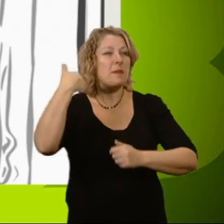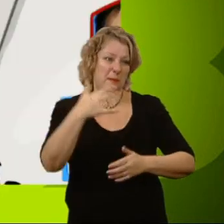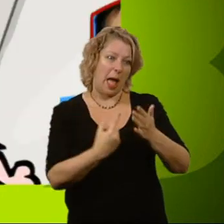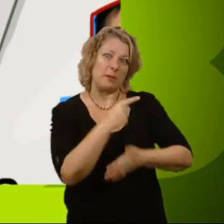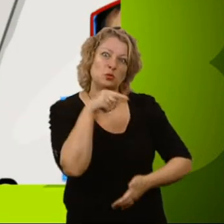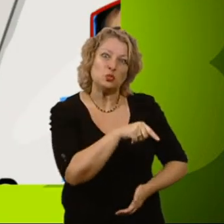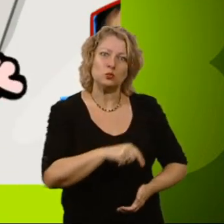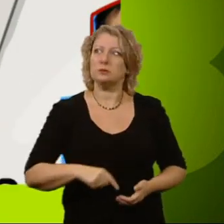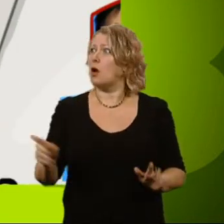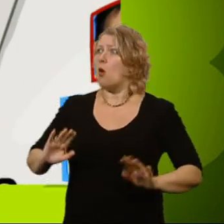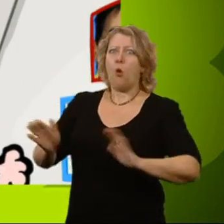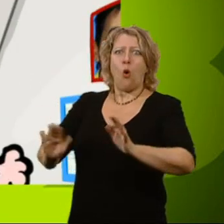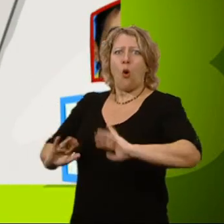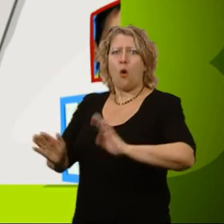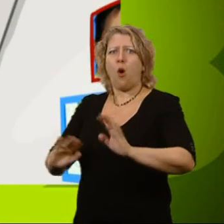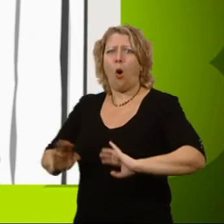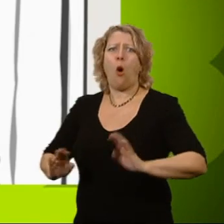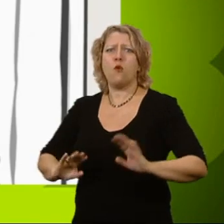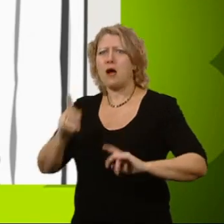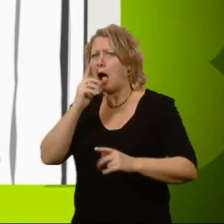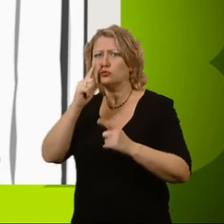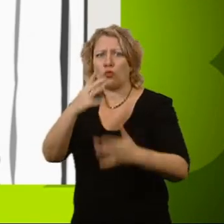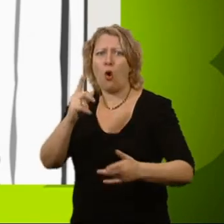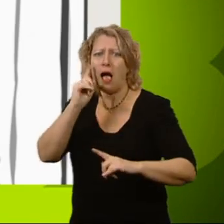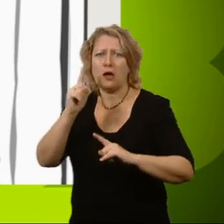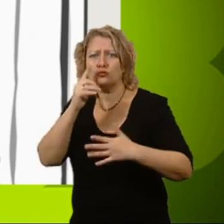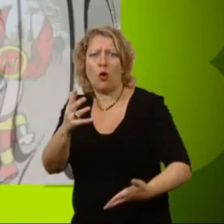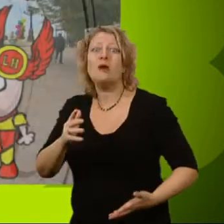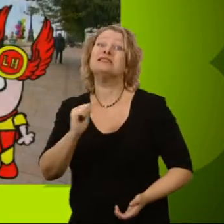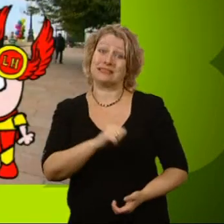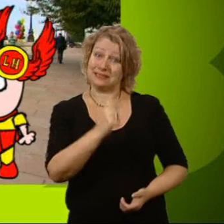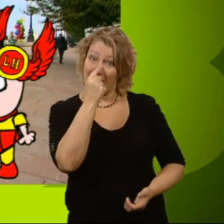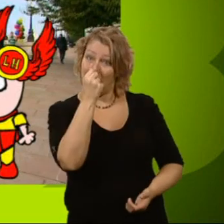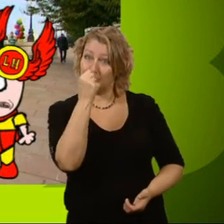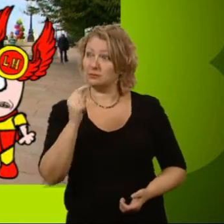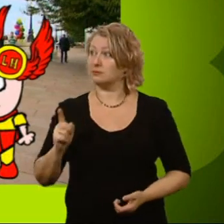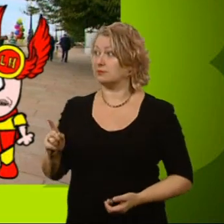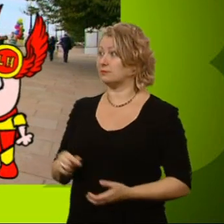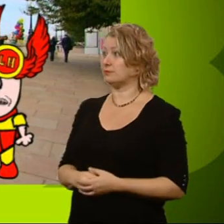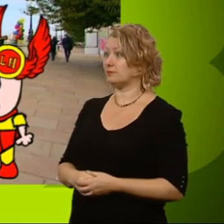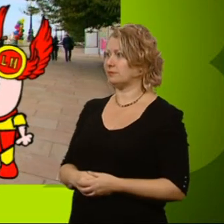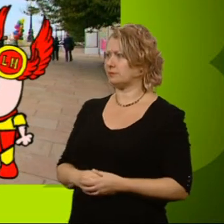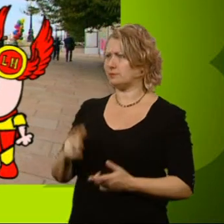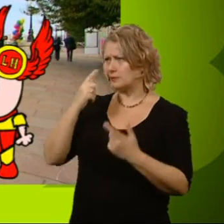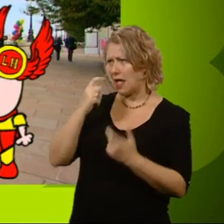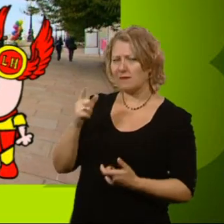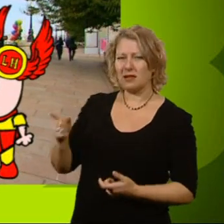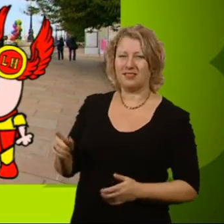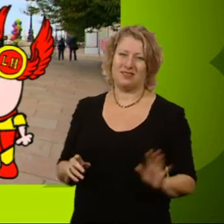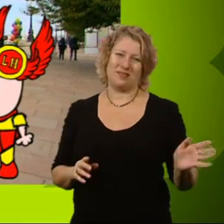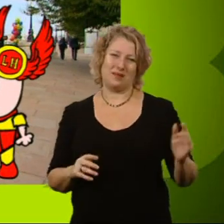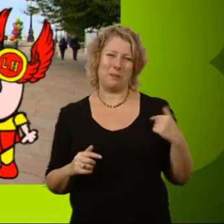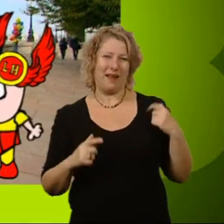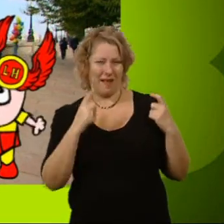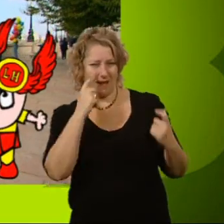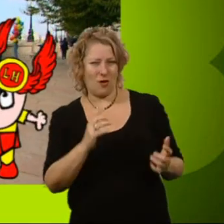you. What? No, you can't! Oh, yes, I can. Could you be careful with that, Big Howard? Of course I'll be careful